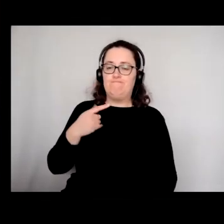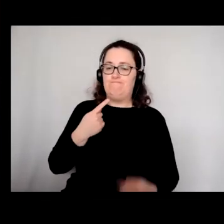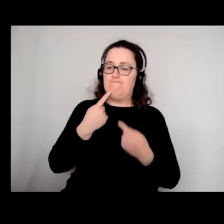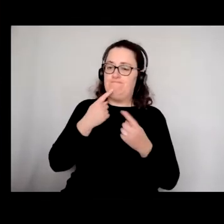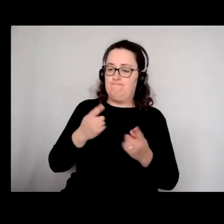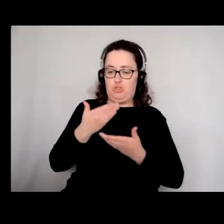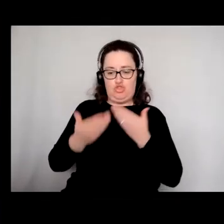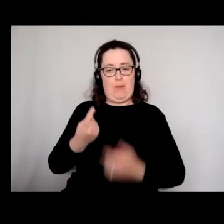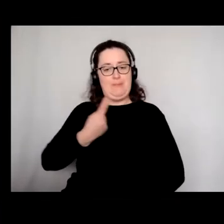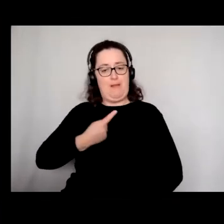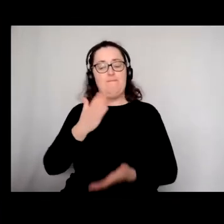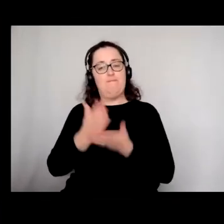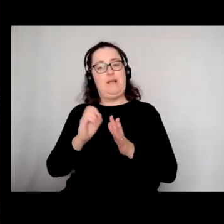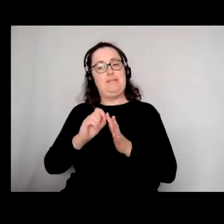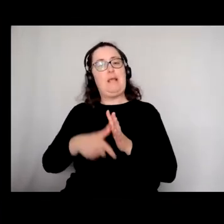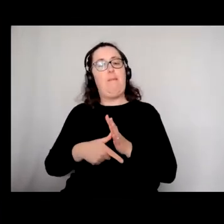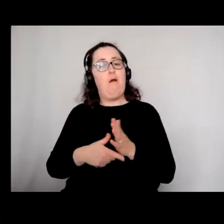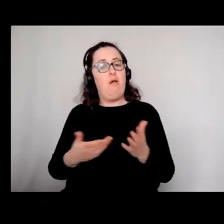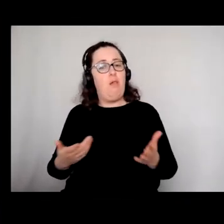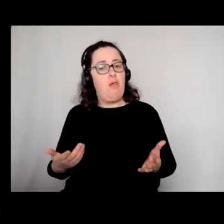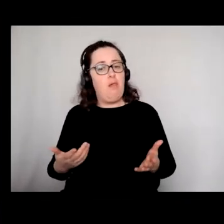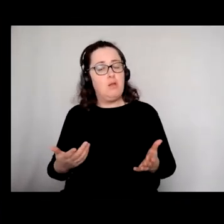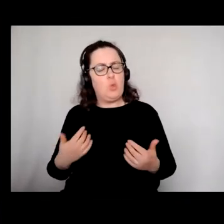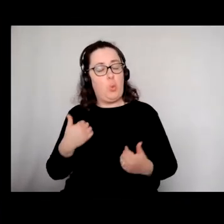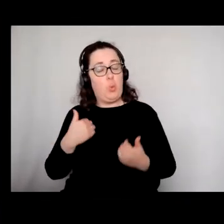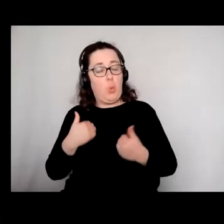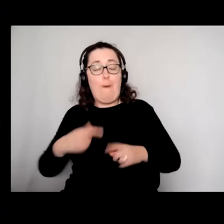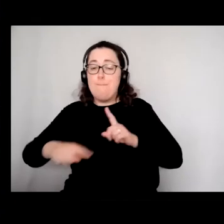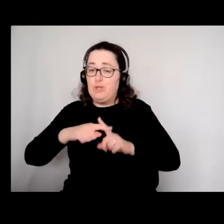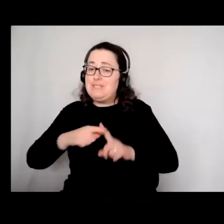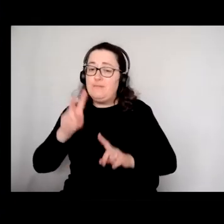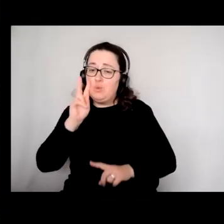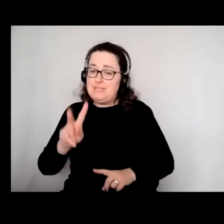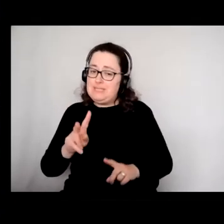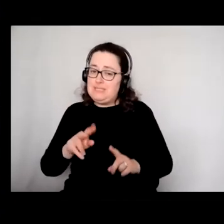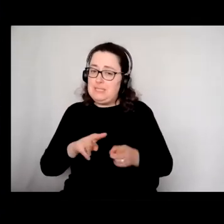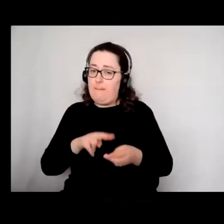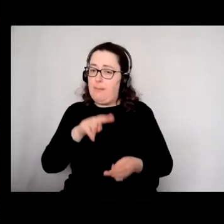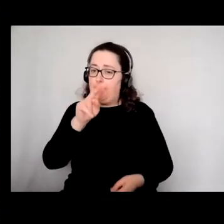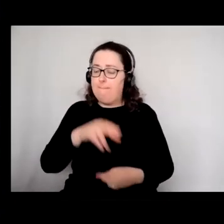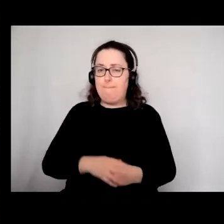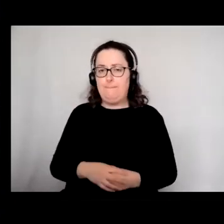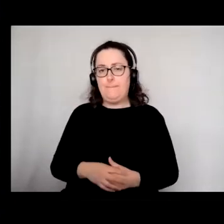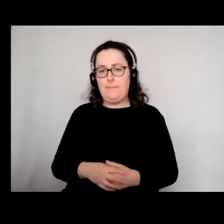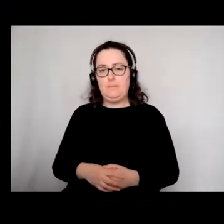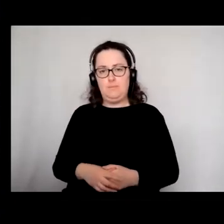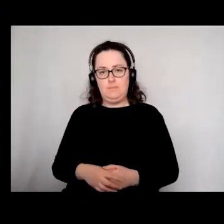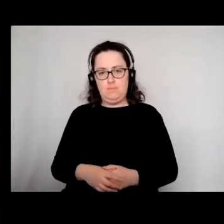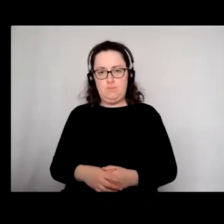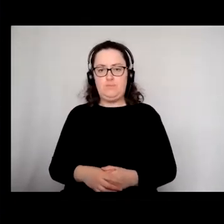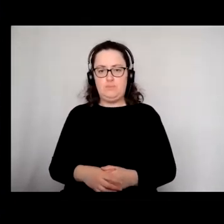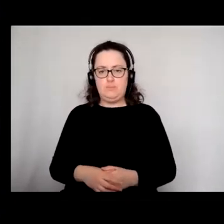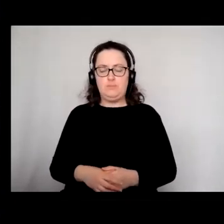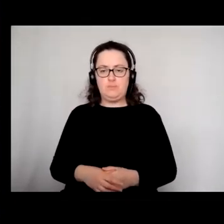as disabled. Yeah. So that was really encouraging to see. That's great. I was conscious throughout